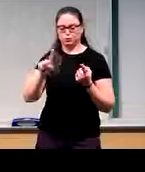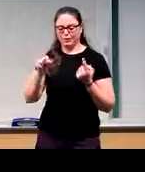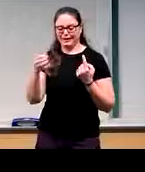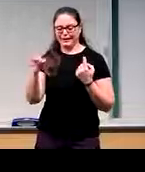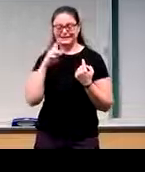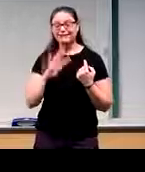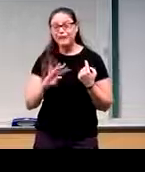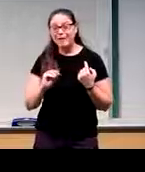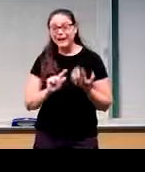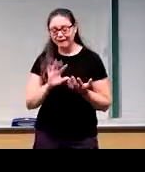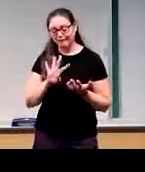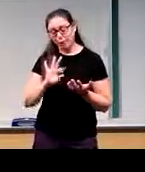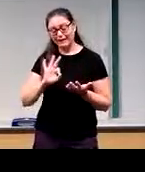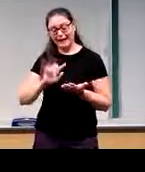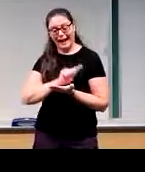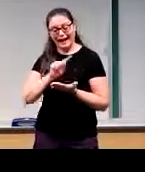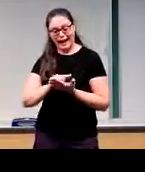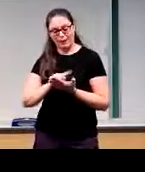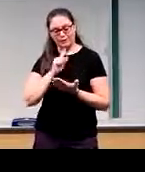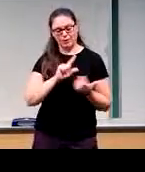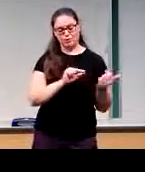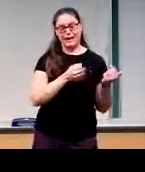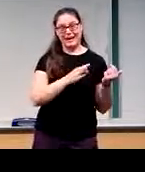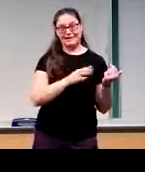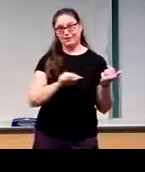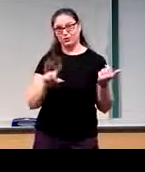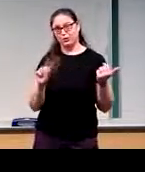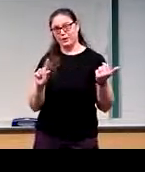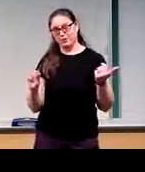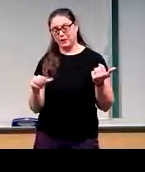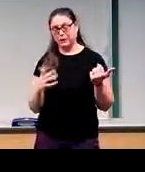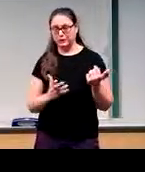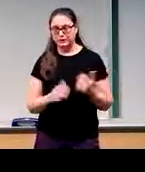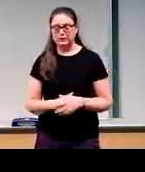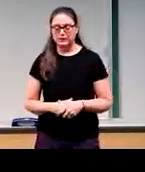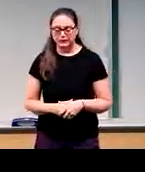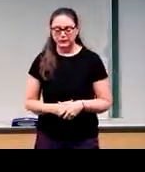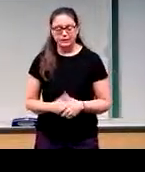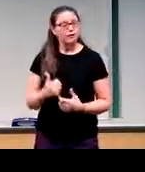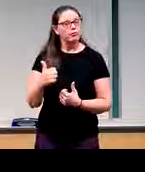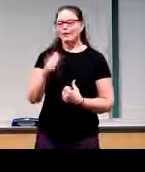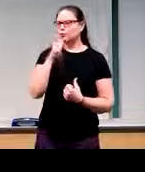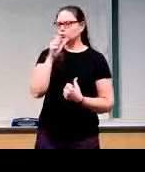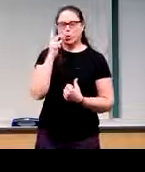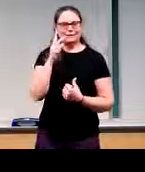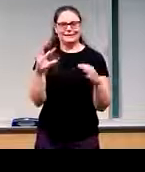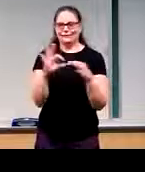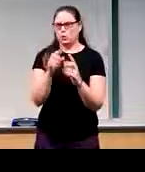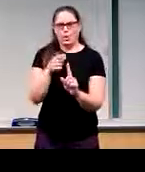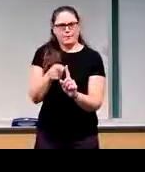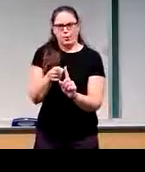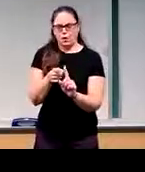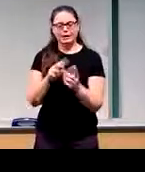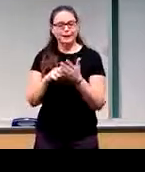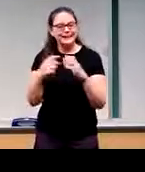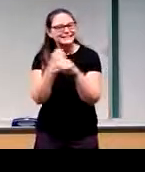between 2019 and 2020. Now here, we do not see a join point indicating a